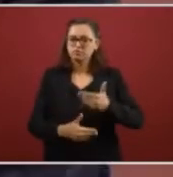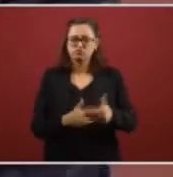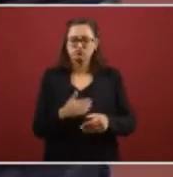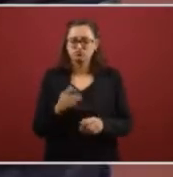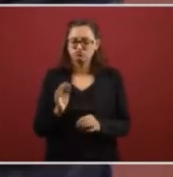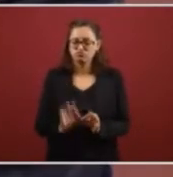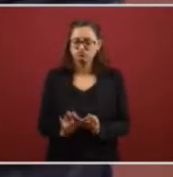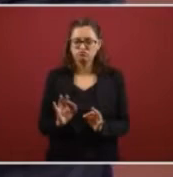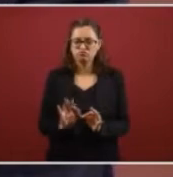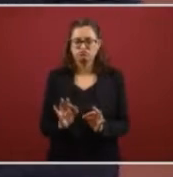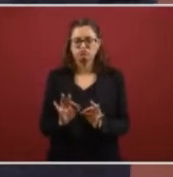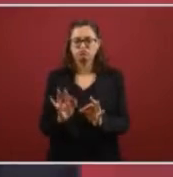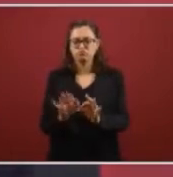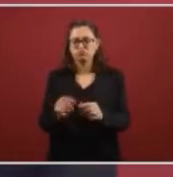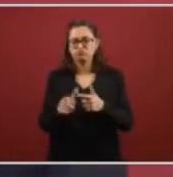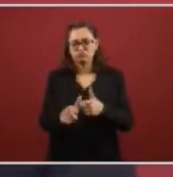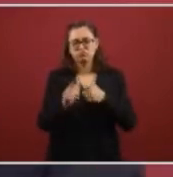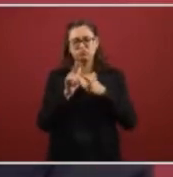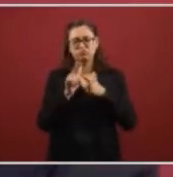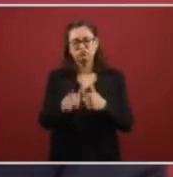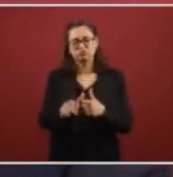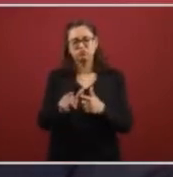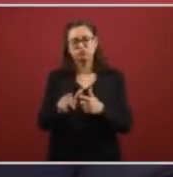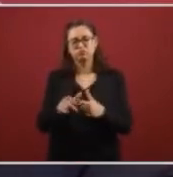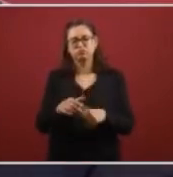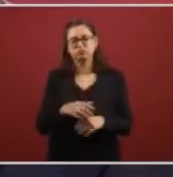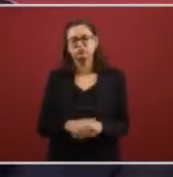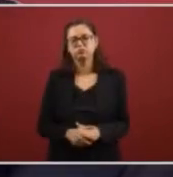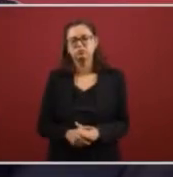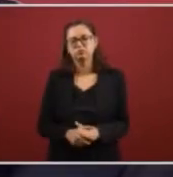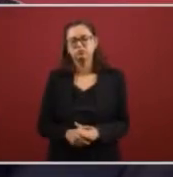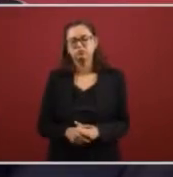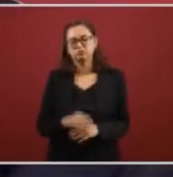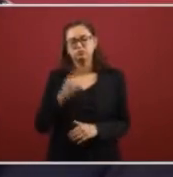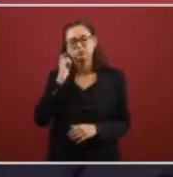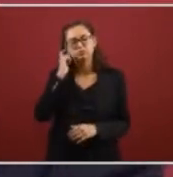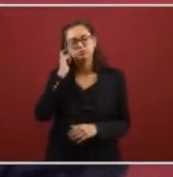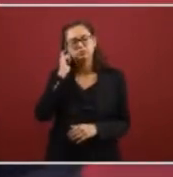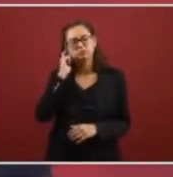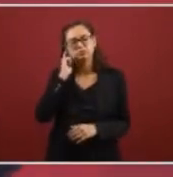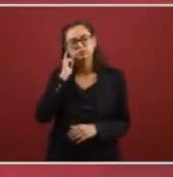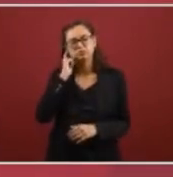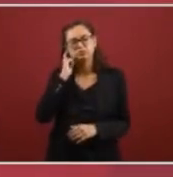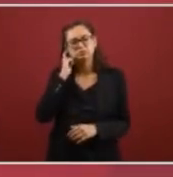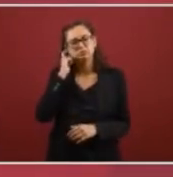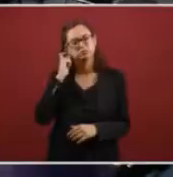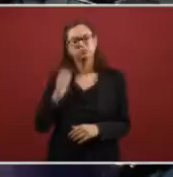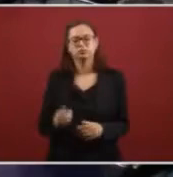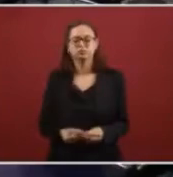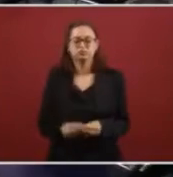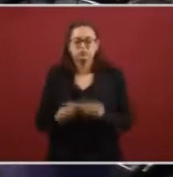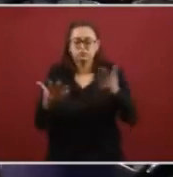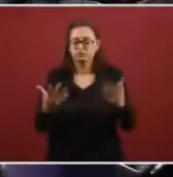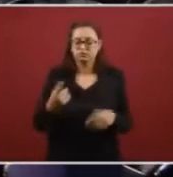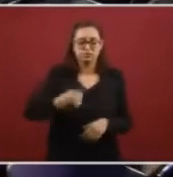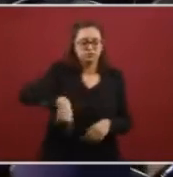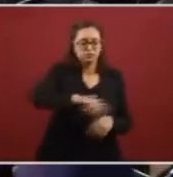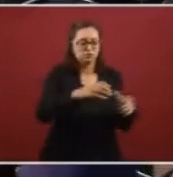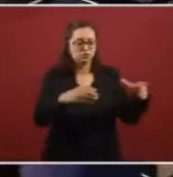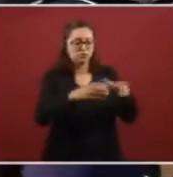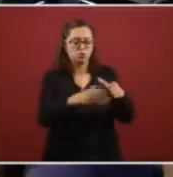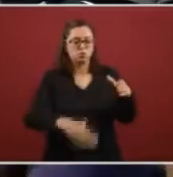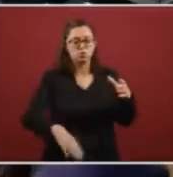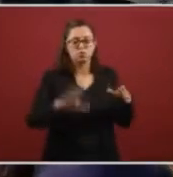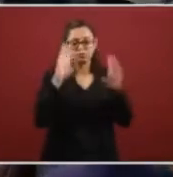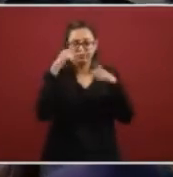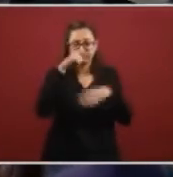And we're going to continue to act in the same way. And of course, it's the same thing. The conservatives,